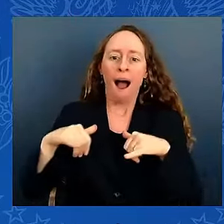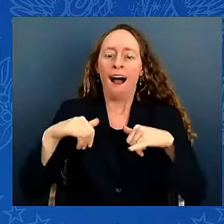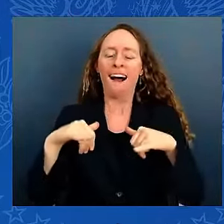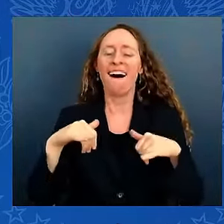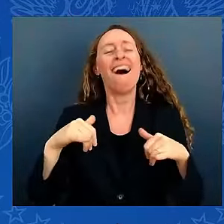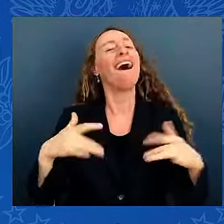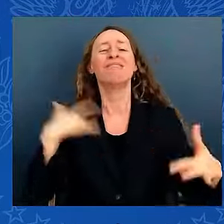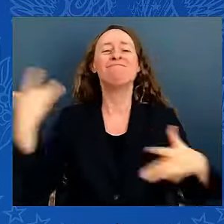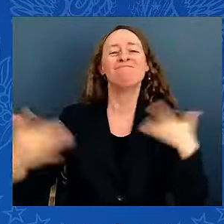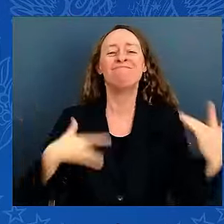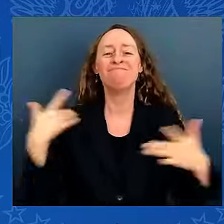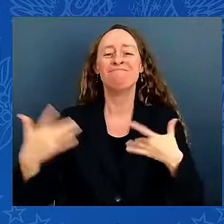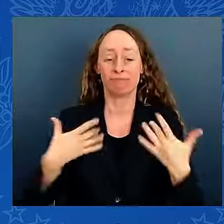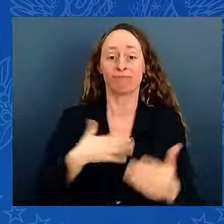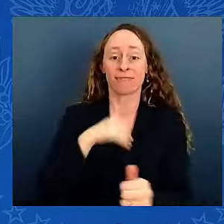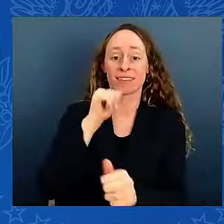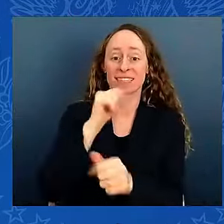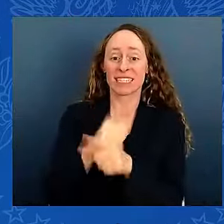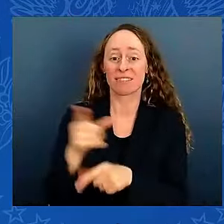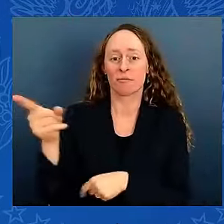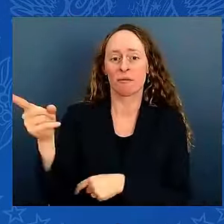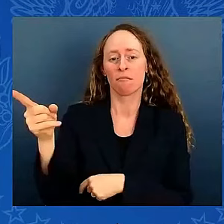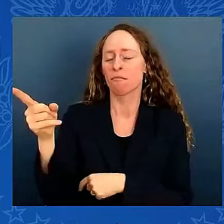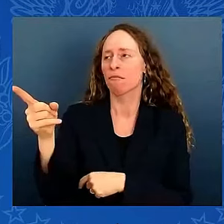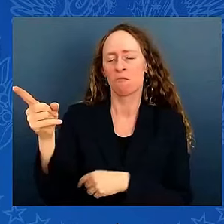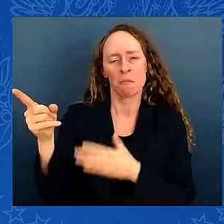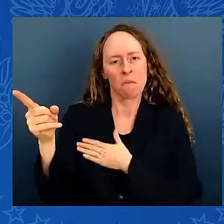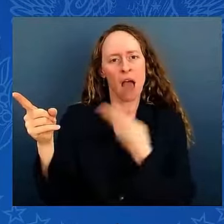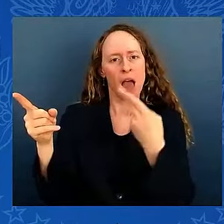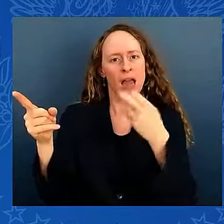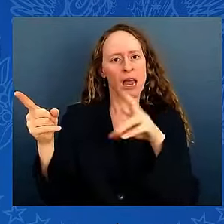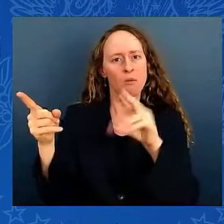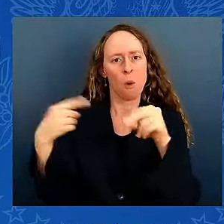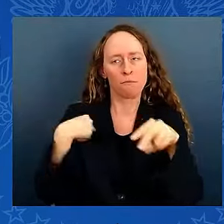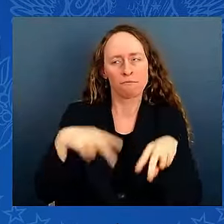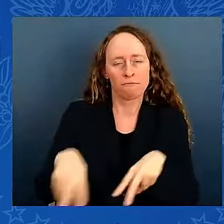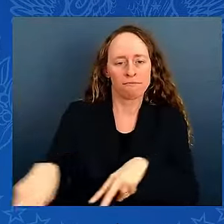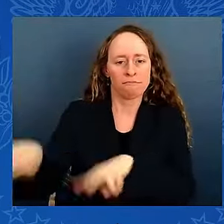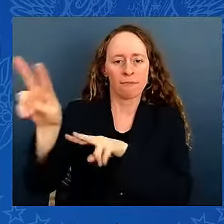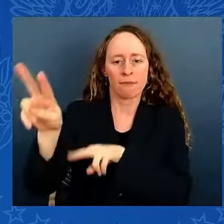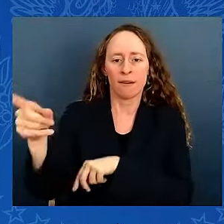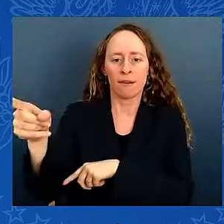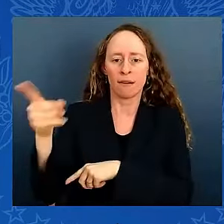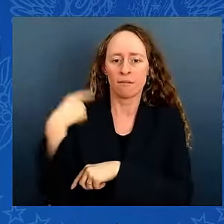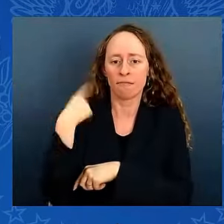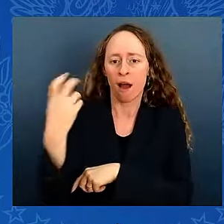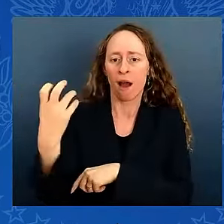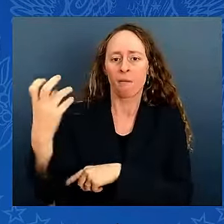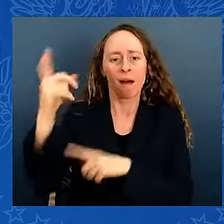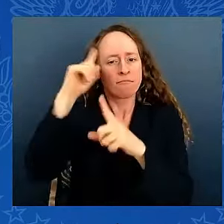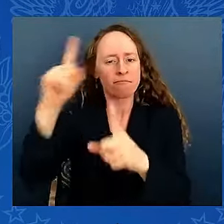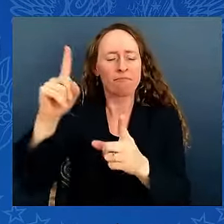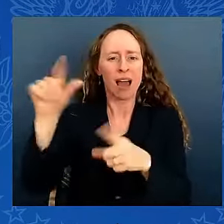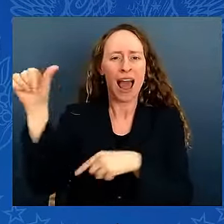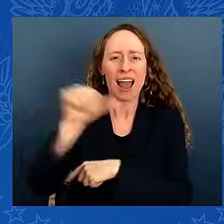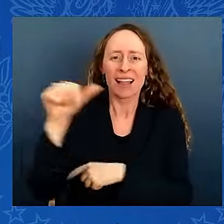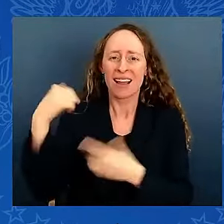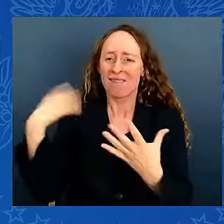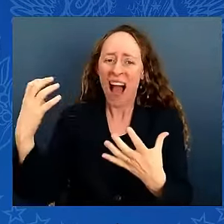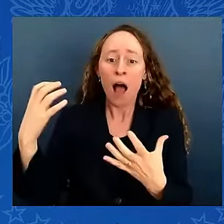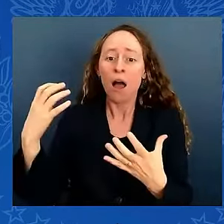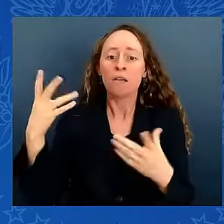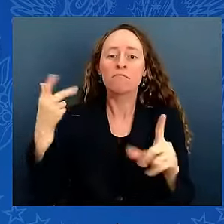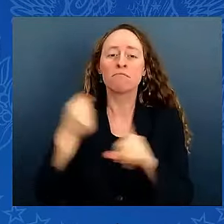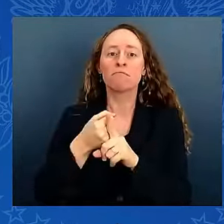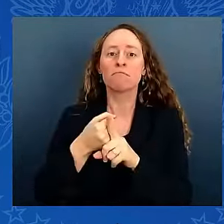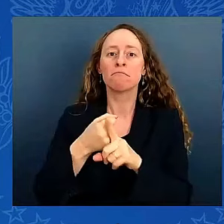and we always dreamed of competing in Olympics together. All that changed when I was 7 and I had my second spine surgery. Over those next 2 years, I had multiple